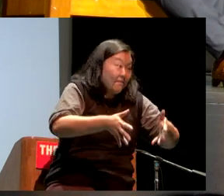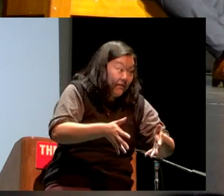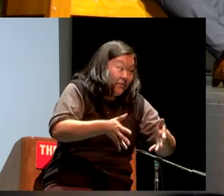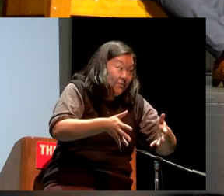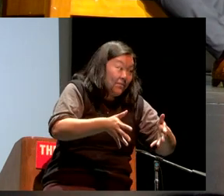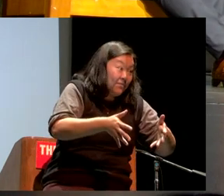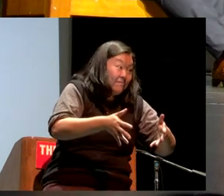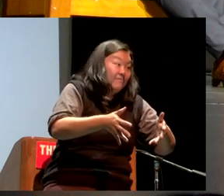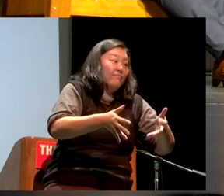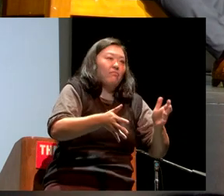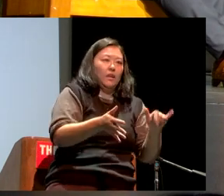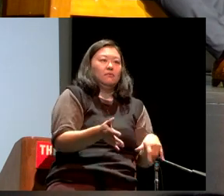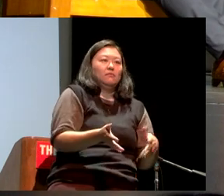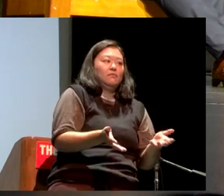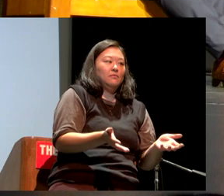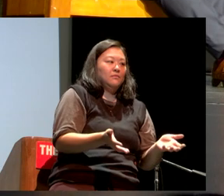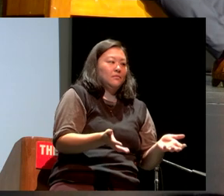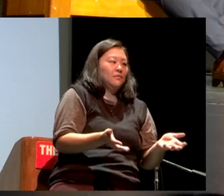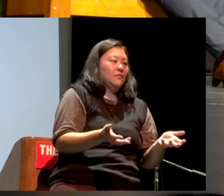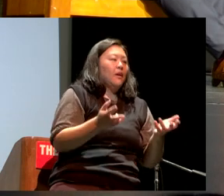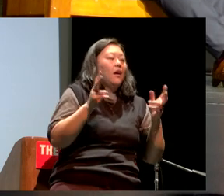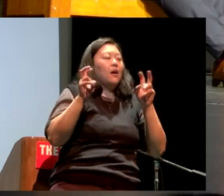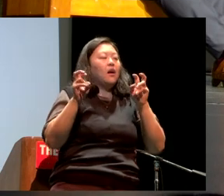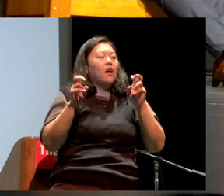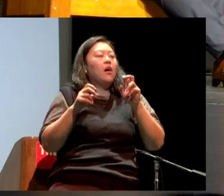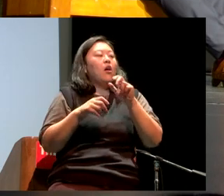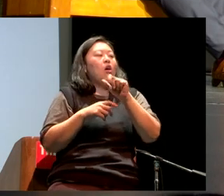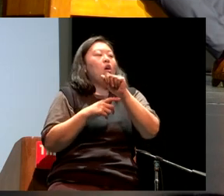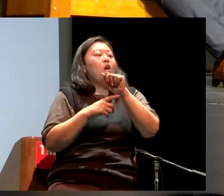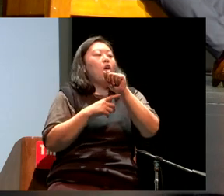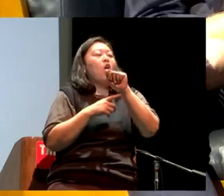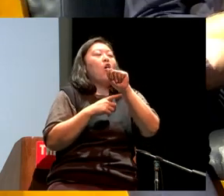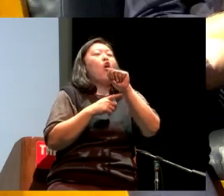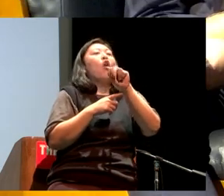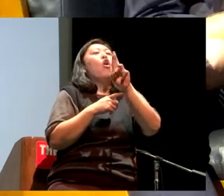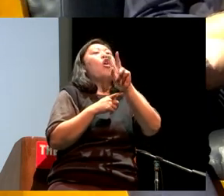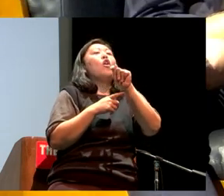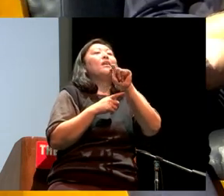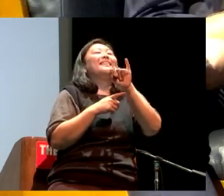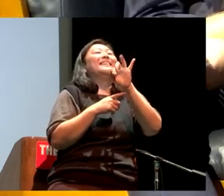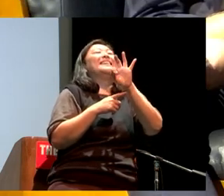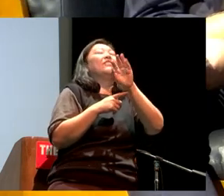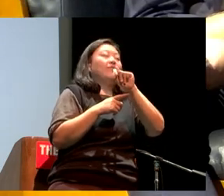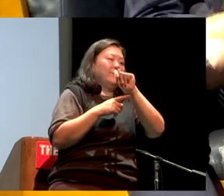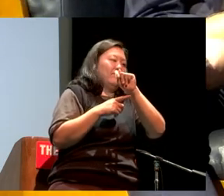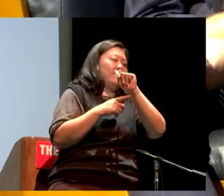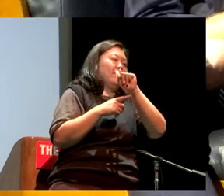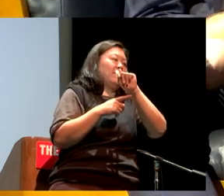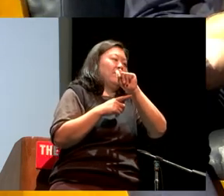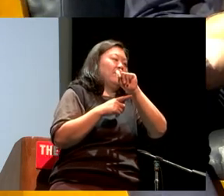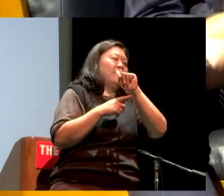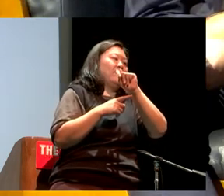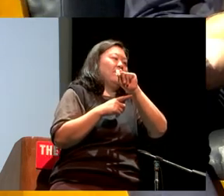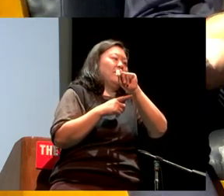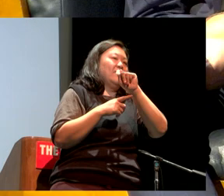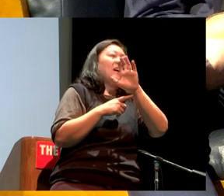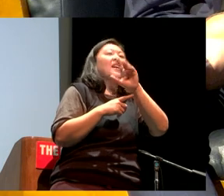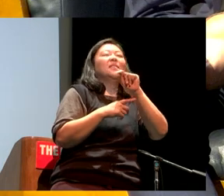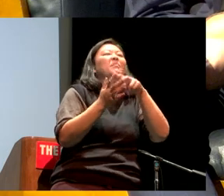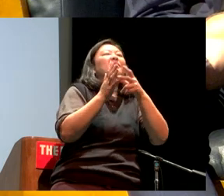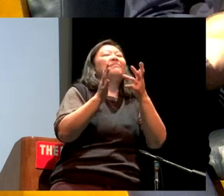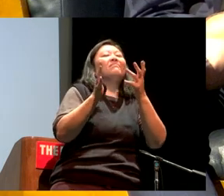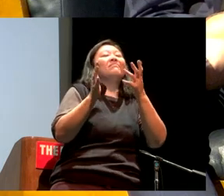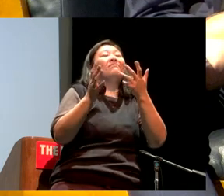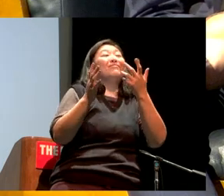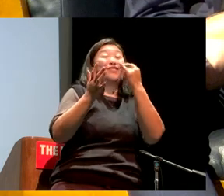as Artifact, first, I want to leave behind the coolest brand that ever was, and mainly the coolest community that ever was, because I think our